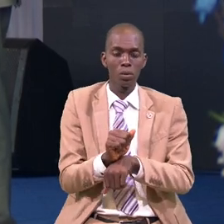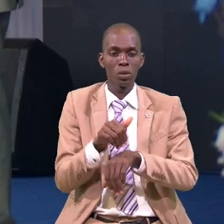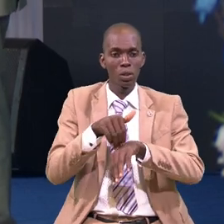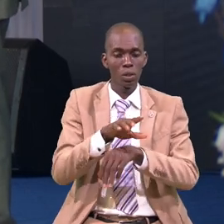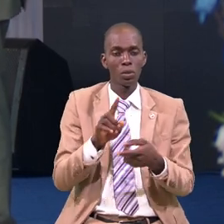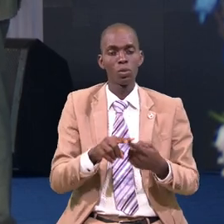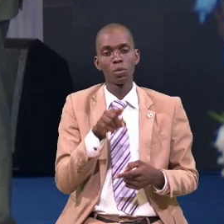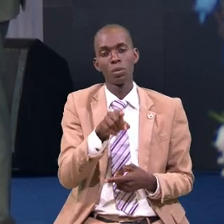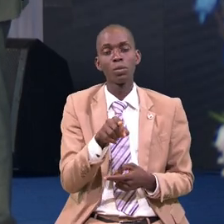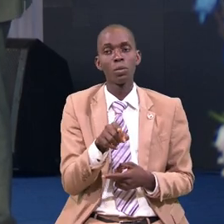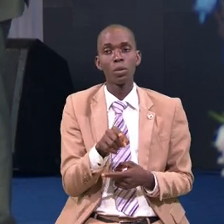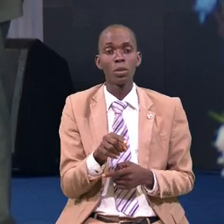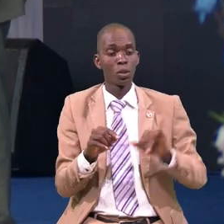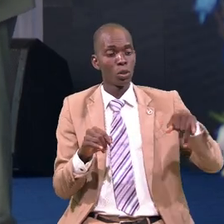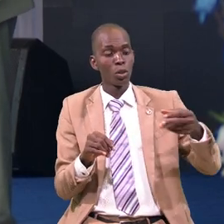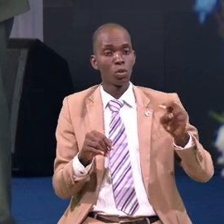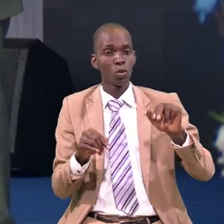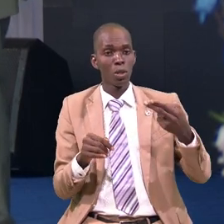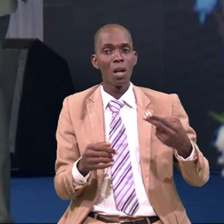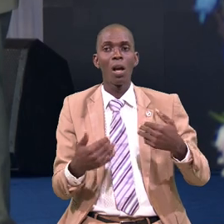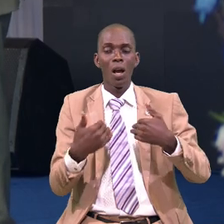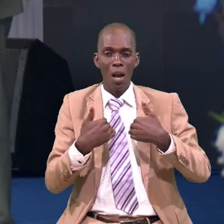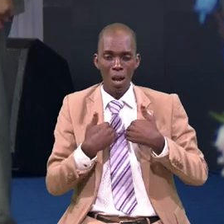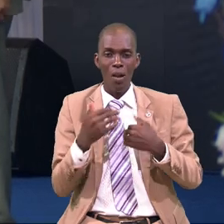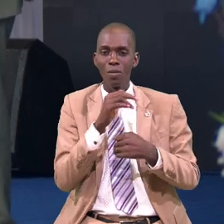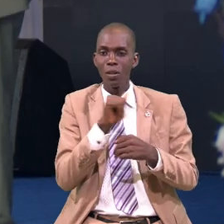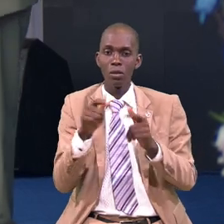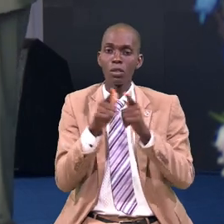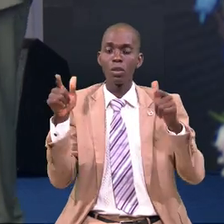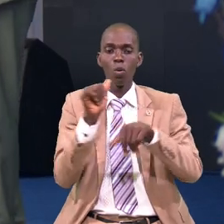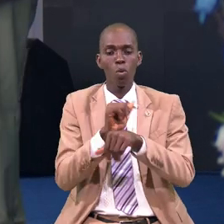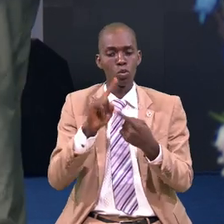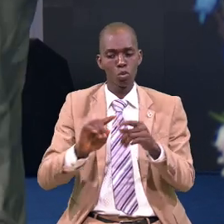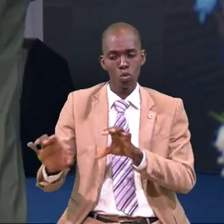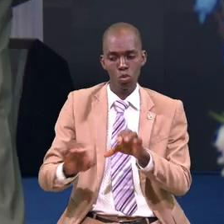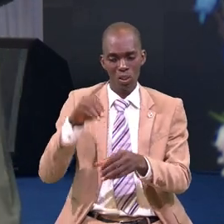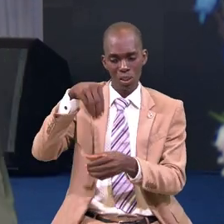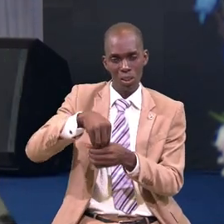Jonah had a definite thing to do in Nineveh.